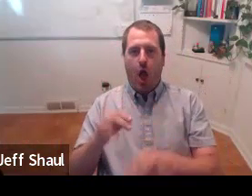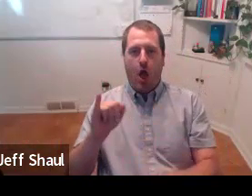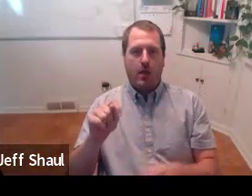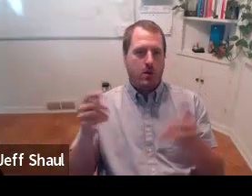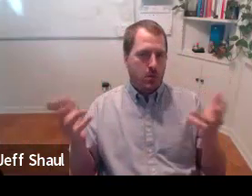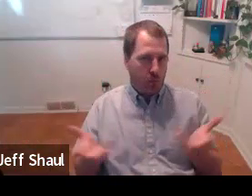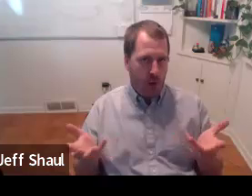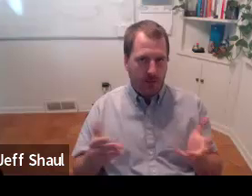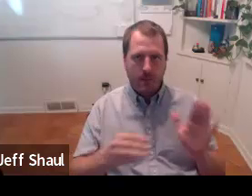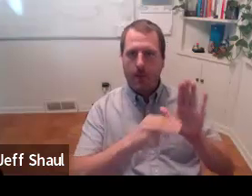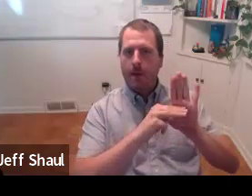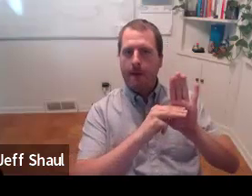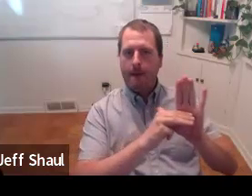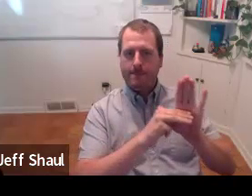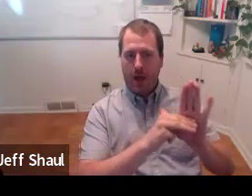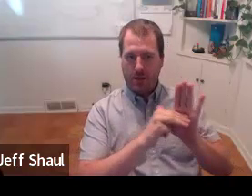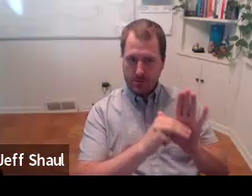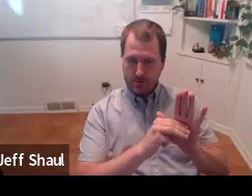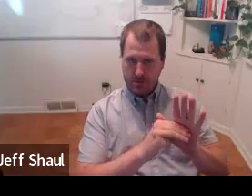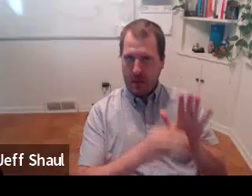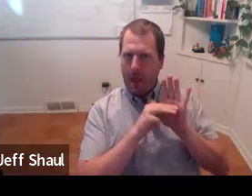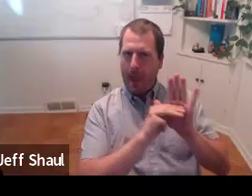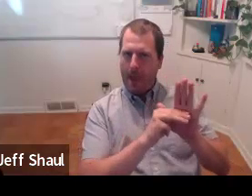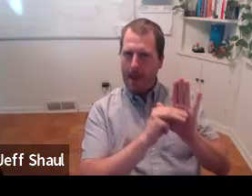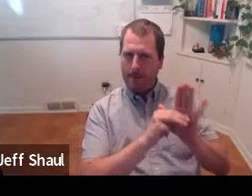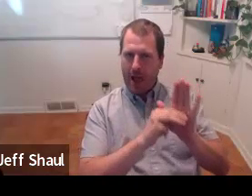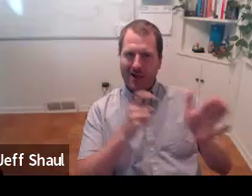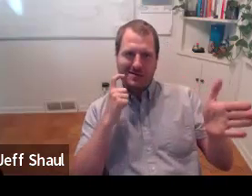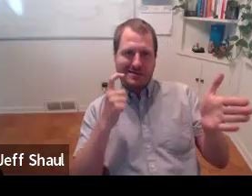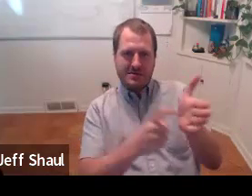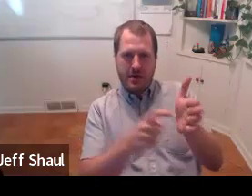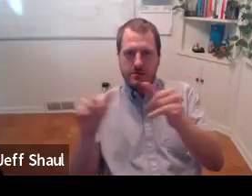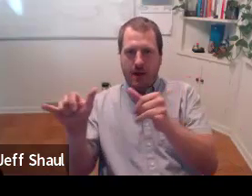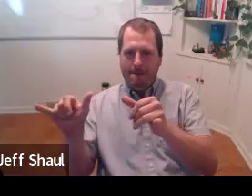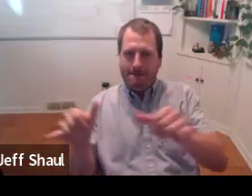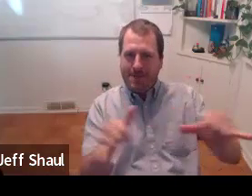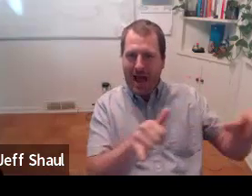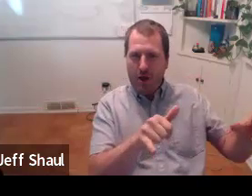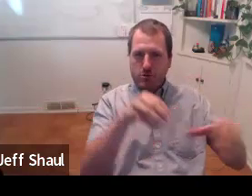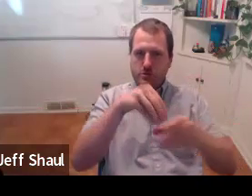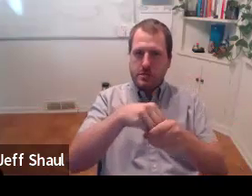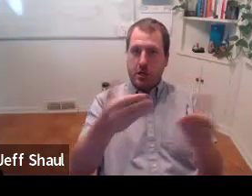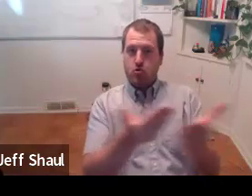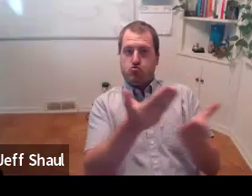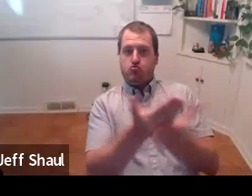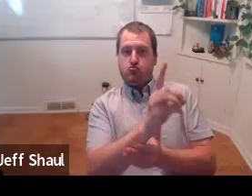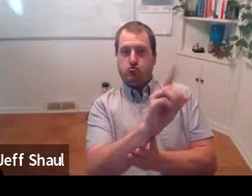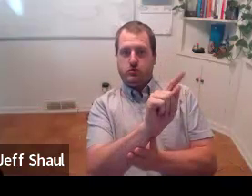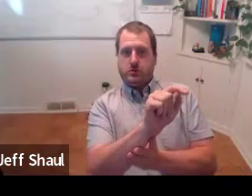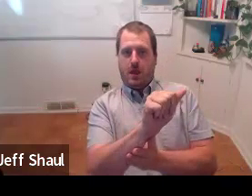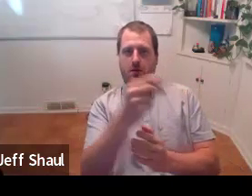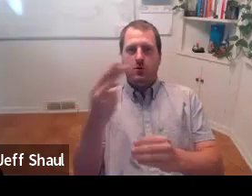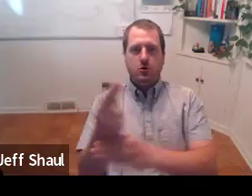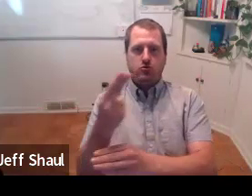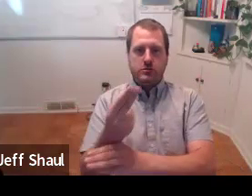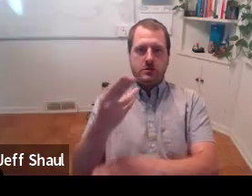I prefer to think of it as a model that detects patterns in new